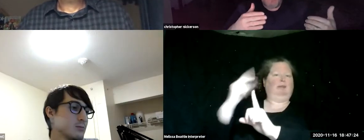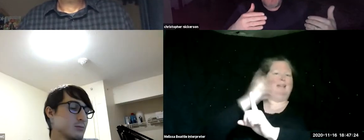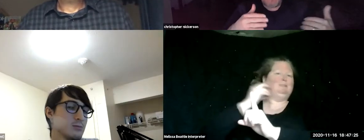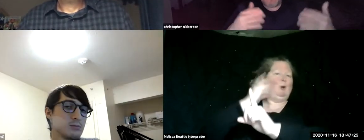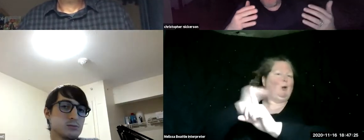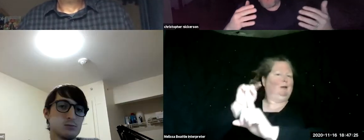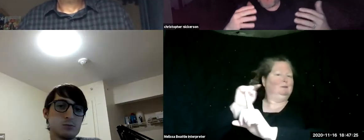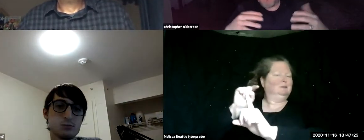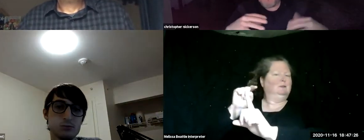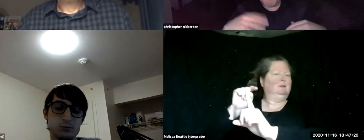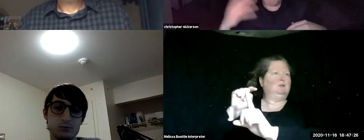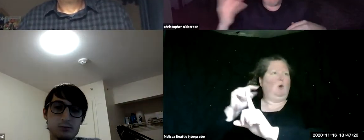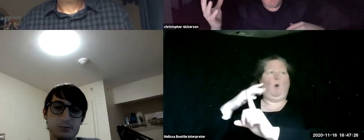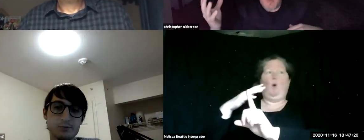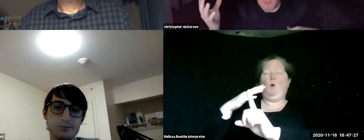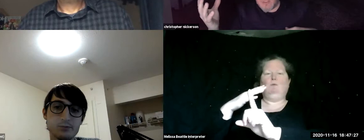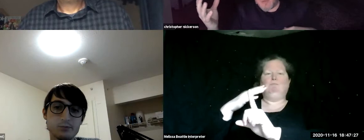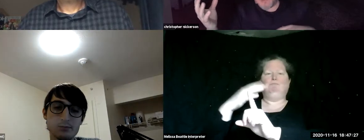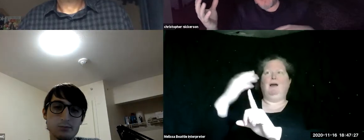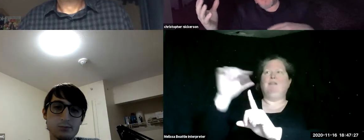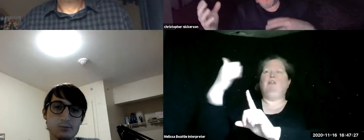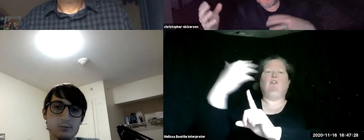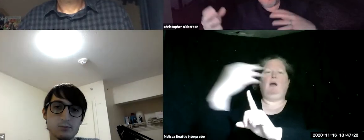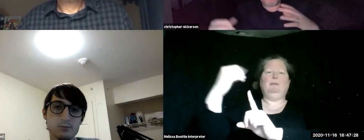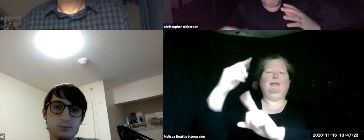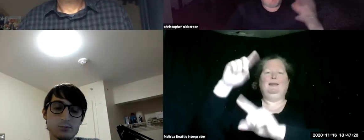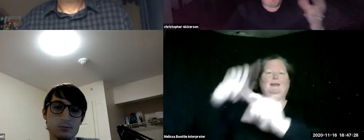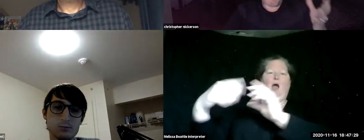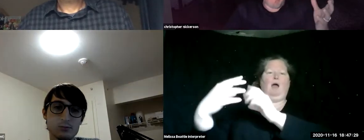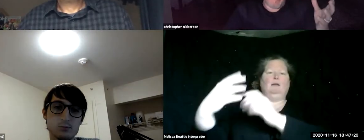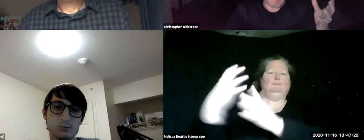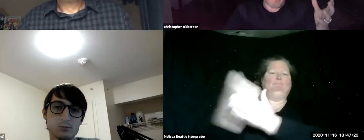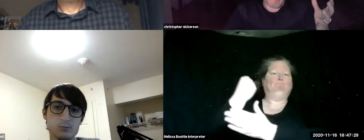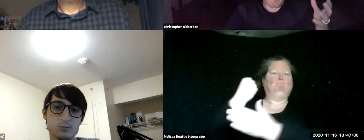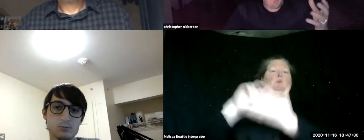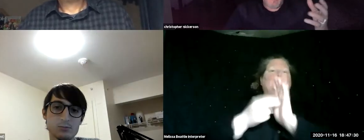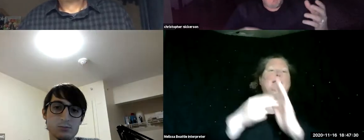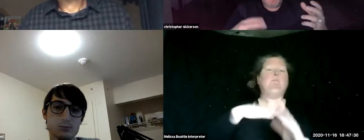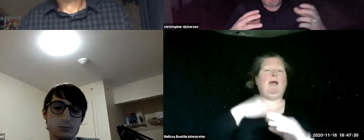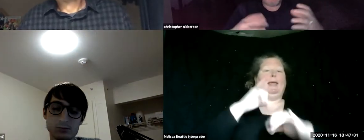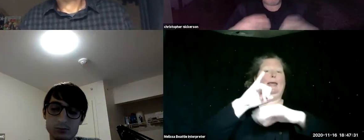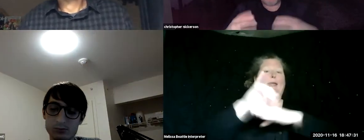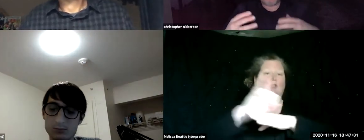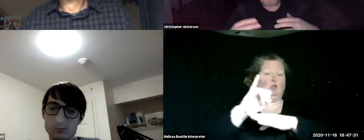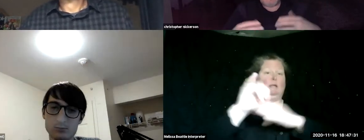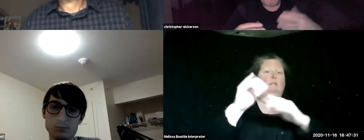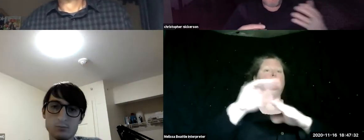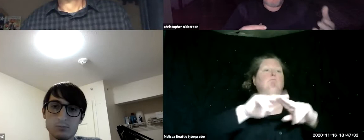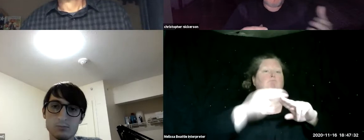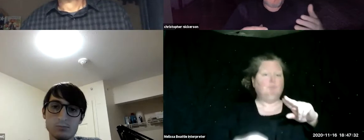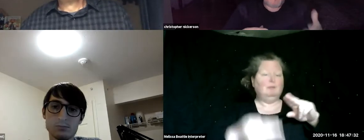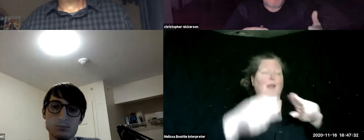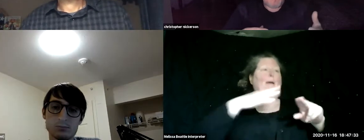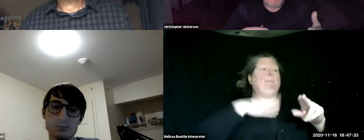get owned, therefore, you know, my insurance policies aren't as much, which means that my operating costs are less, and now I can deliver these things